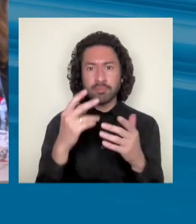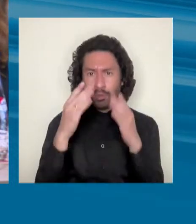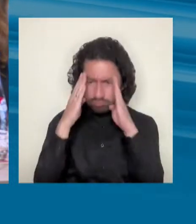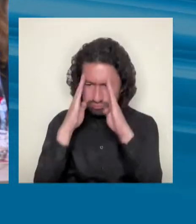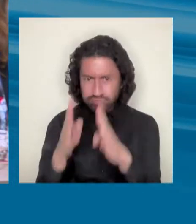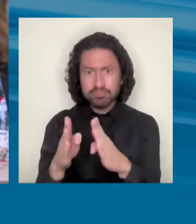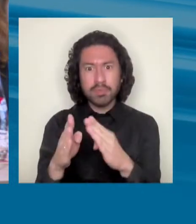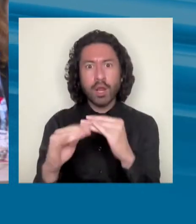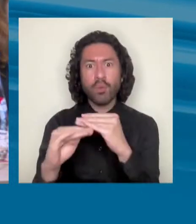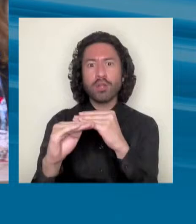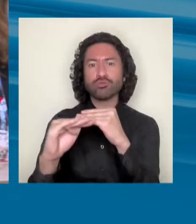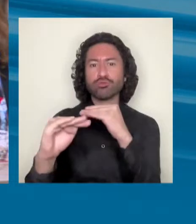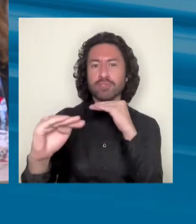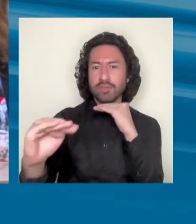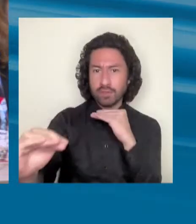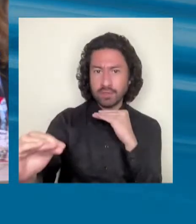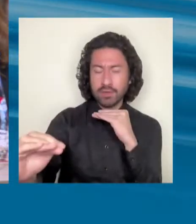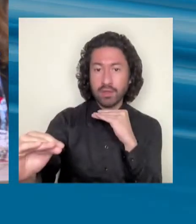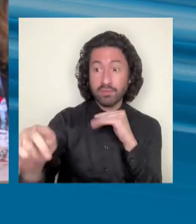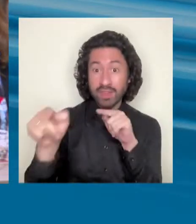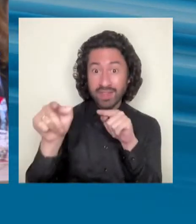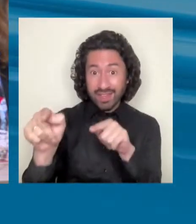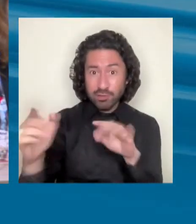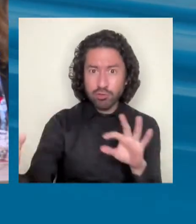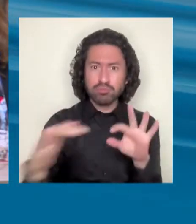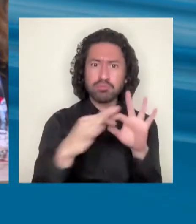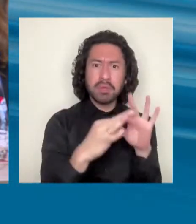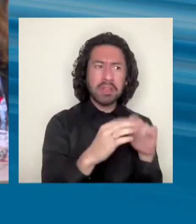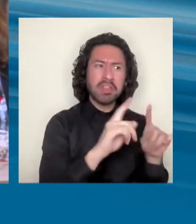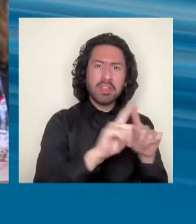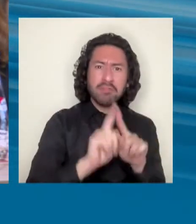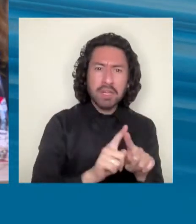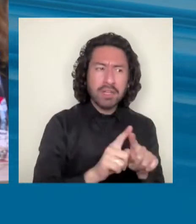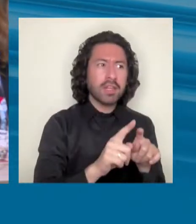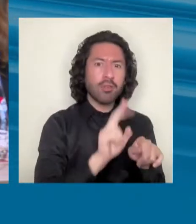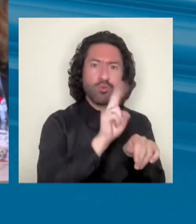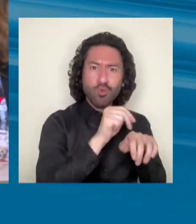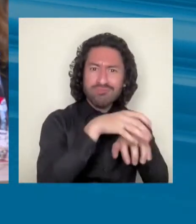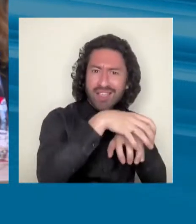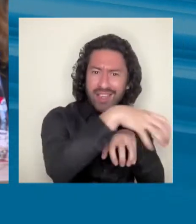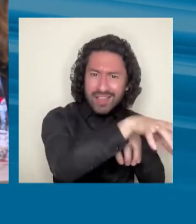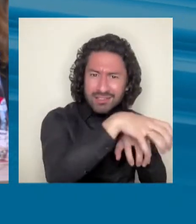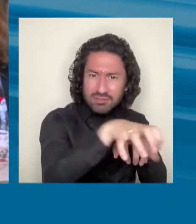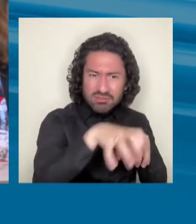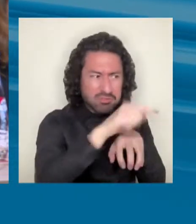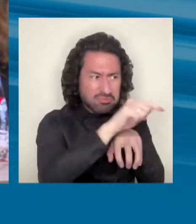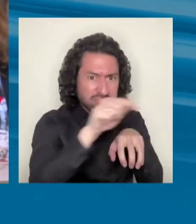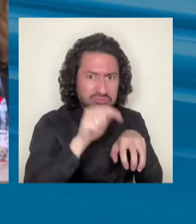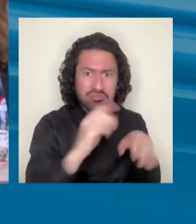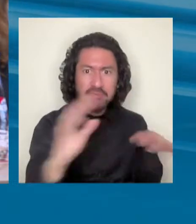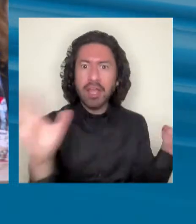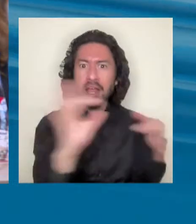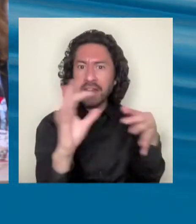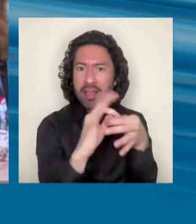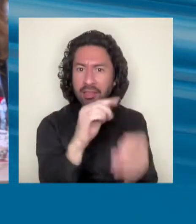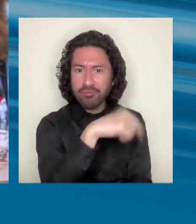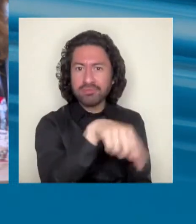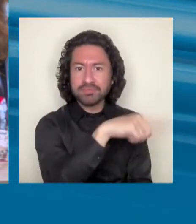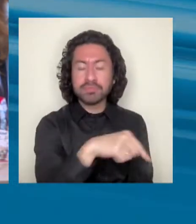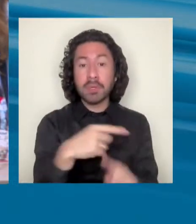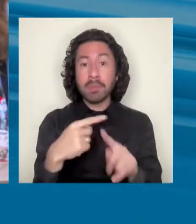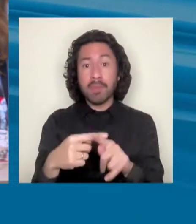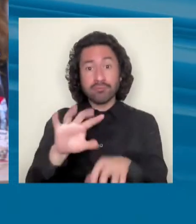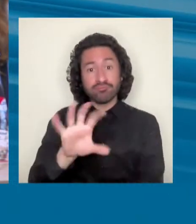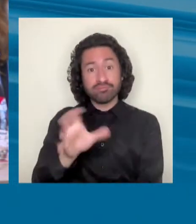through the various agencies, UNDP, UNFPA, WFP, and the UN Regional Office of the Eastern